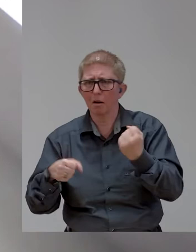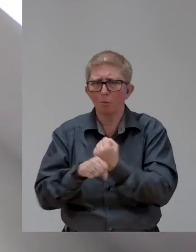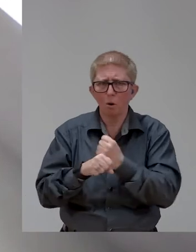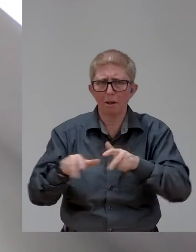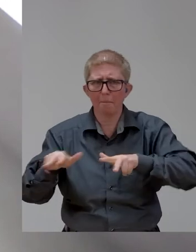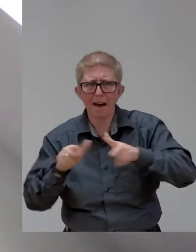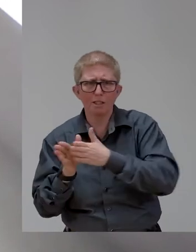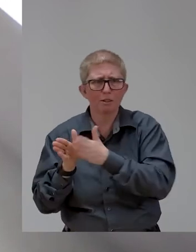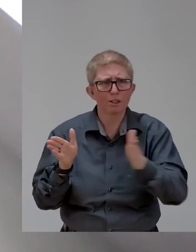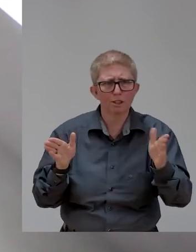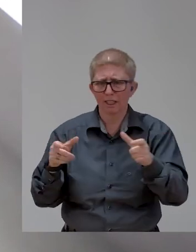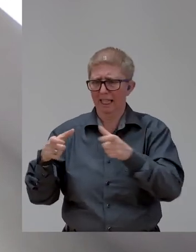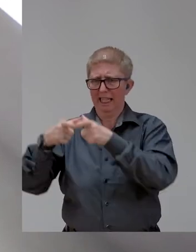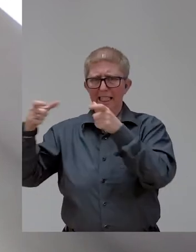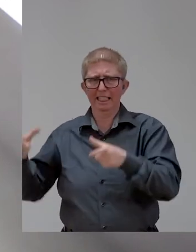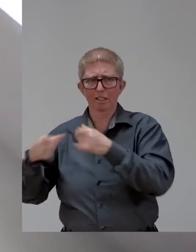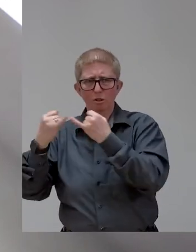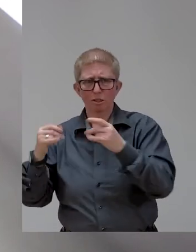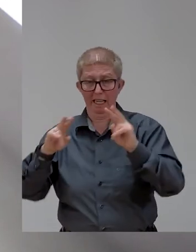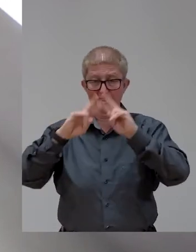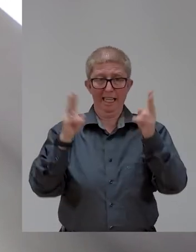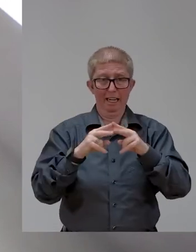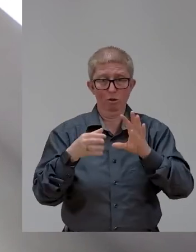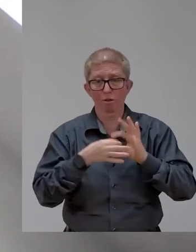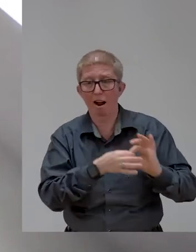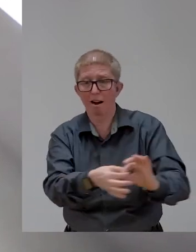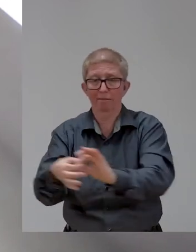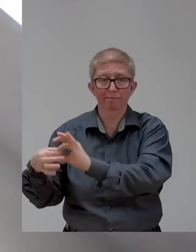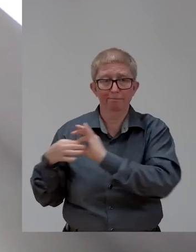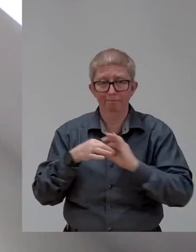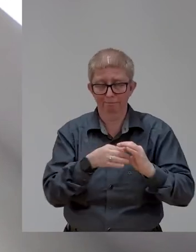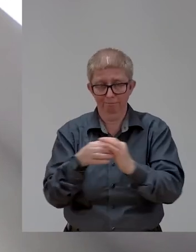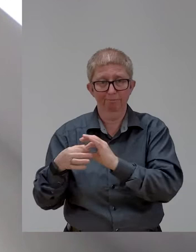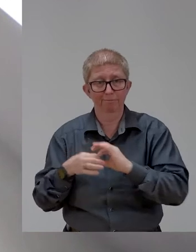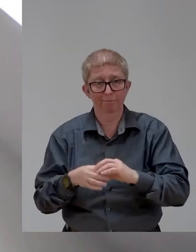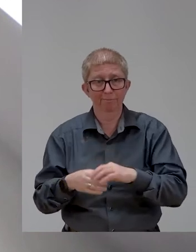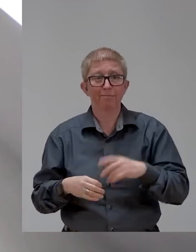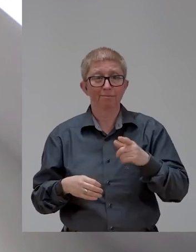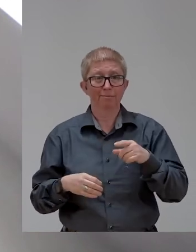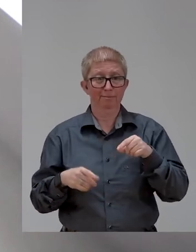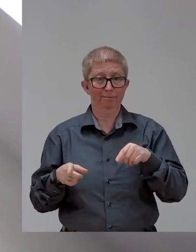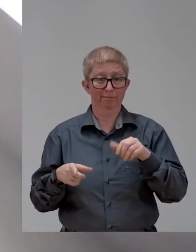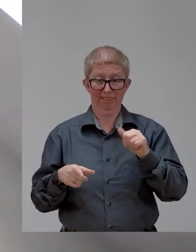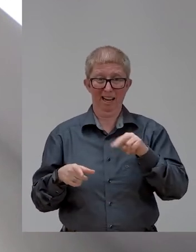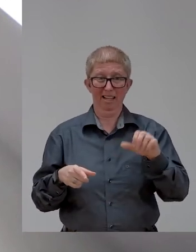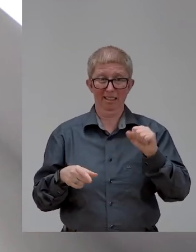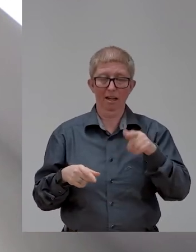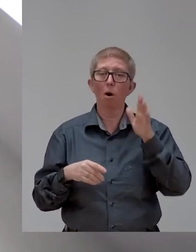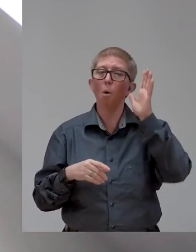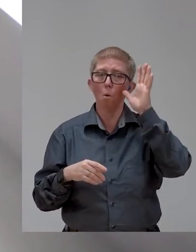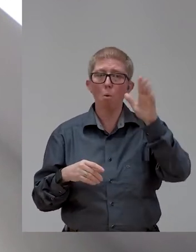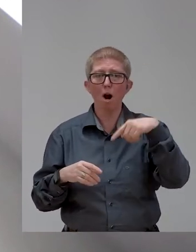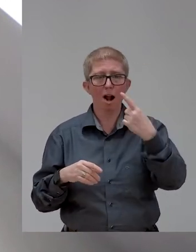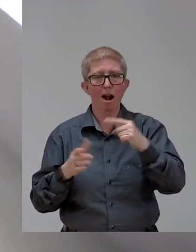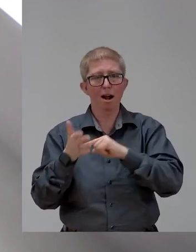and international relations, and much more. And Anna is going to present a project